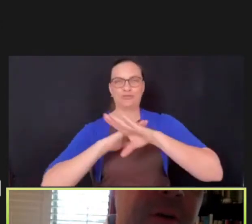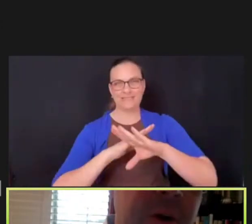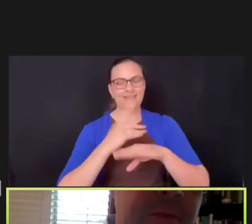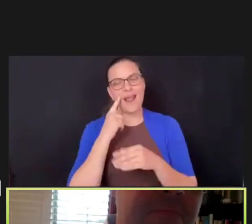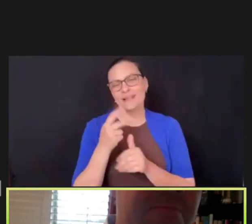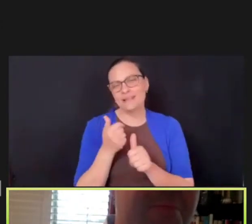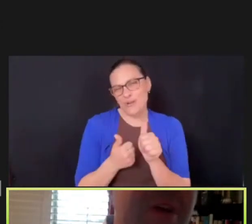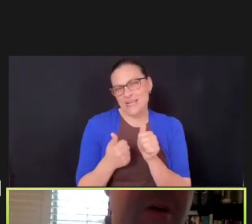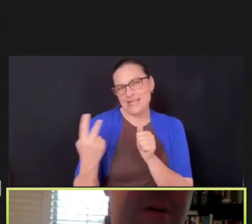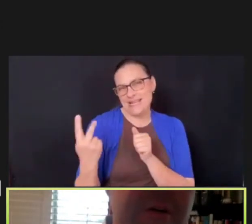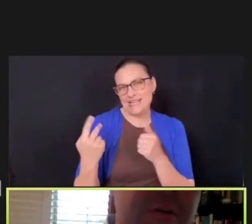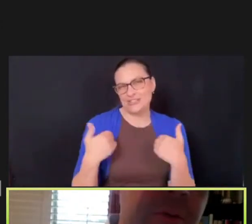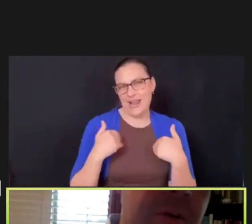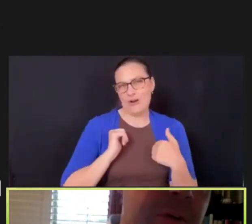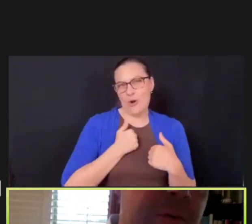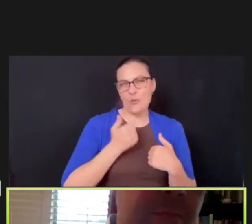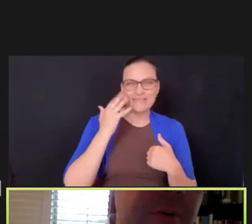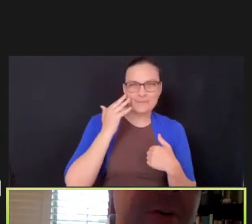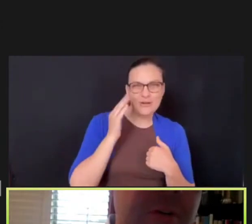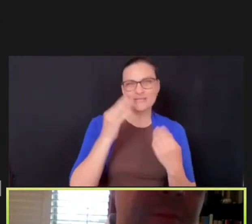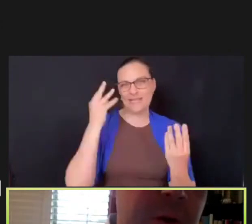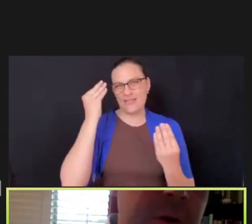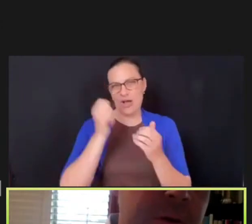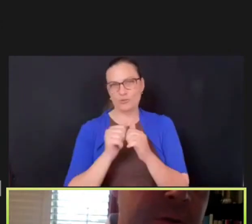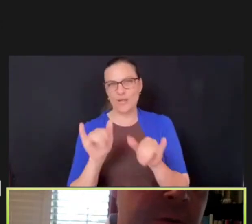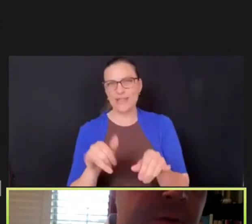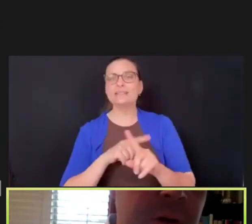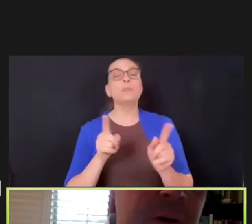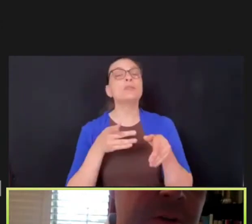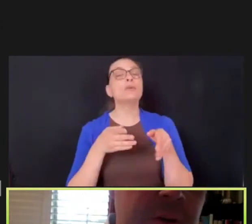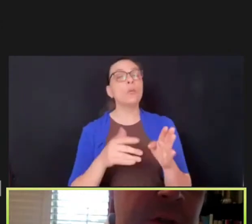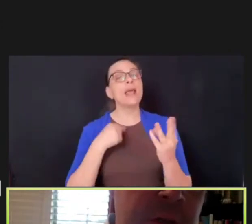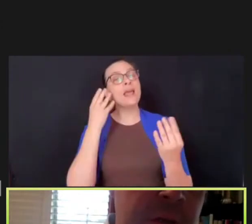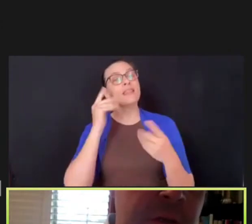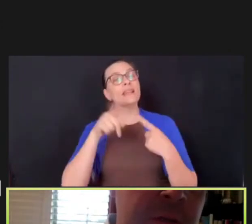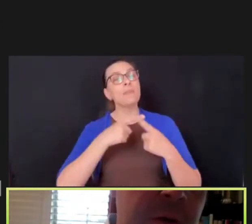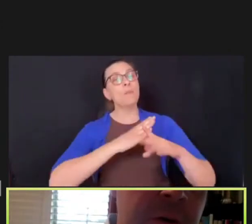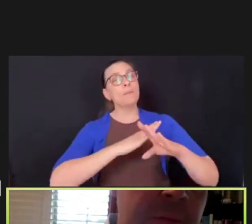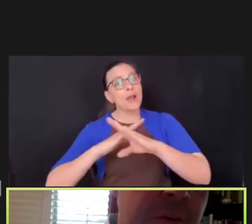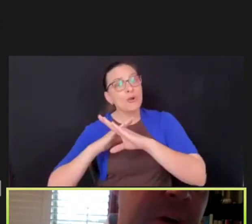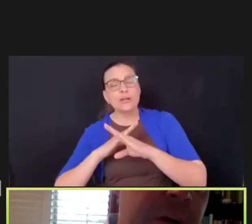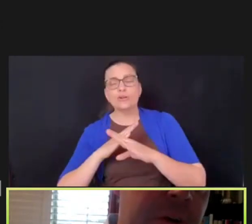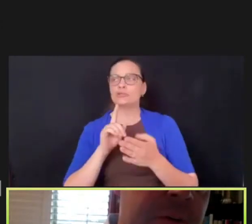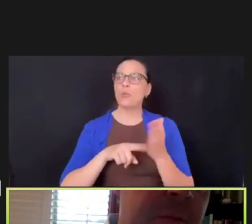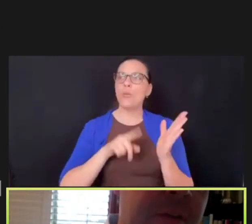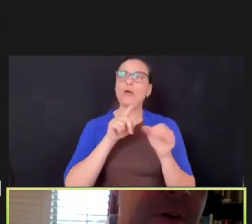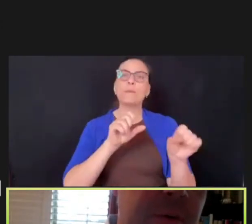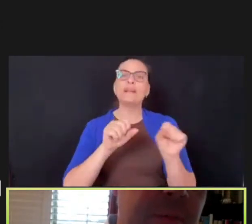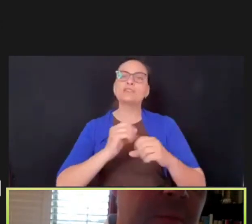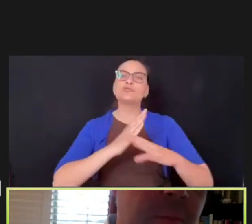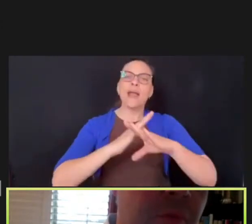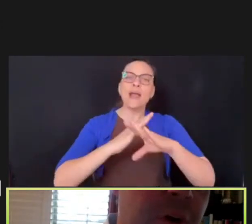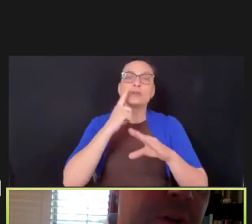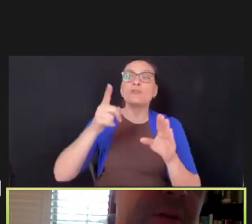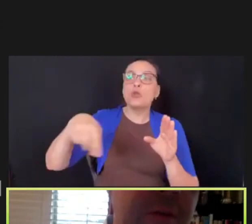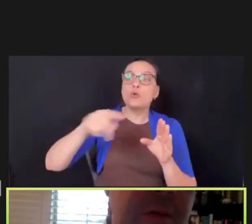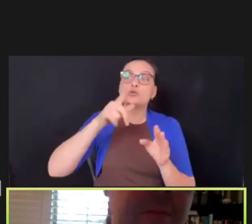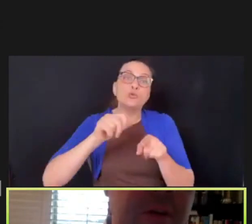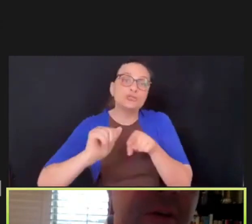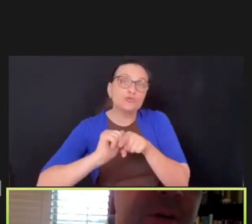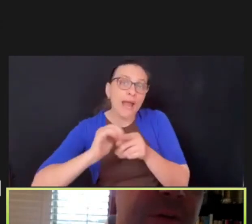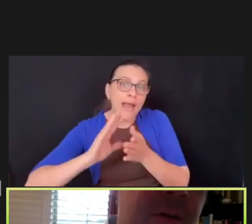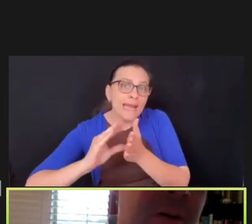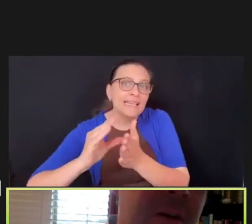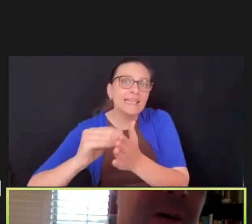way I think about barriers to what are potential barriers to trainees and providers in mental health, broadly